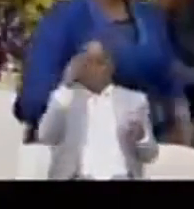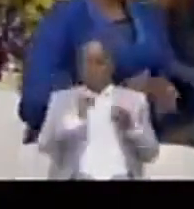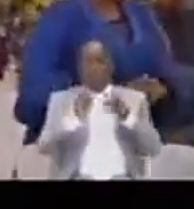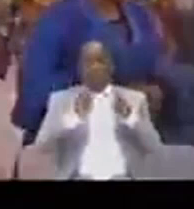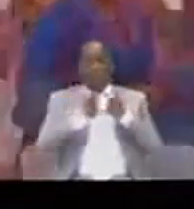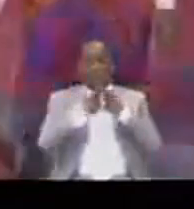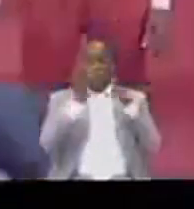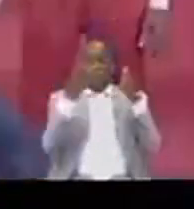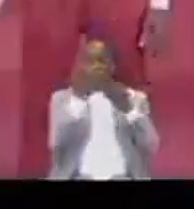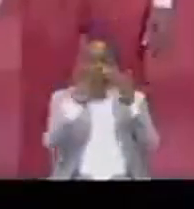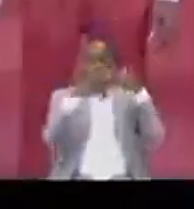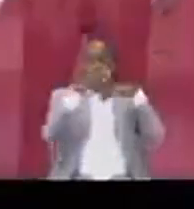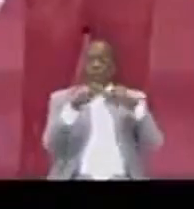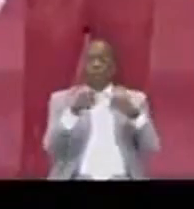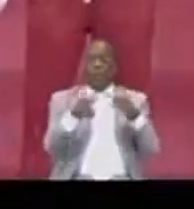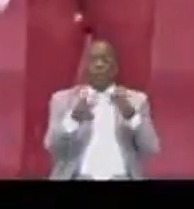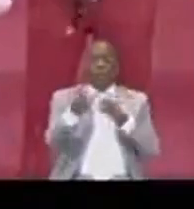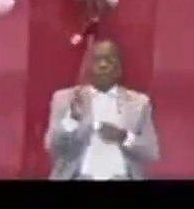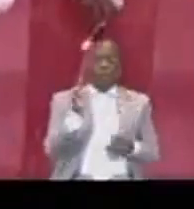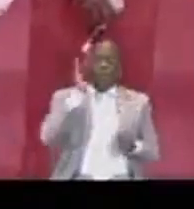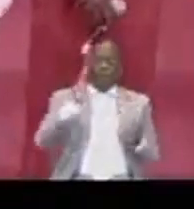name.